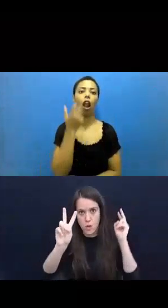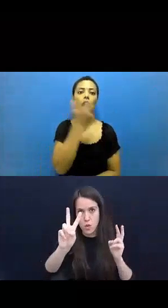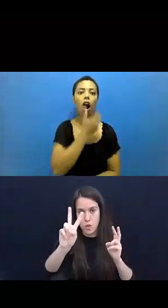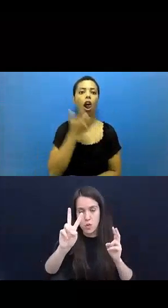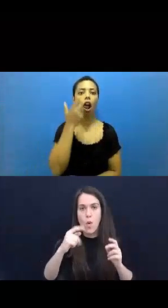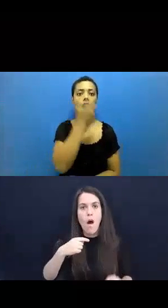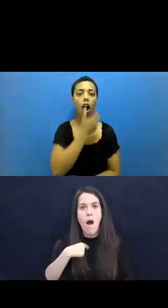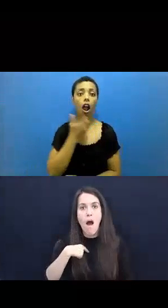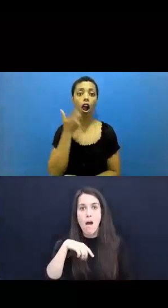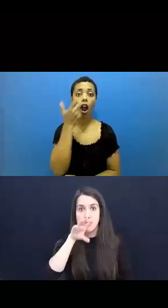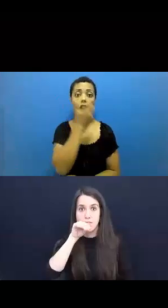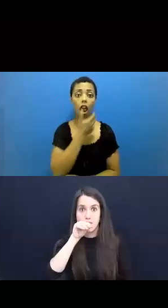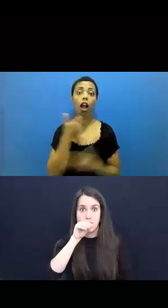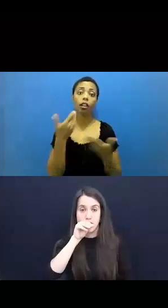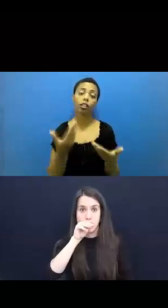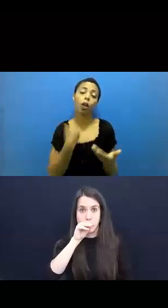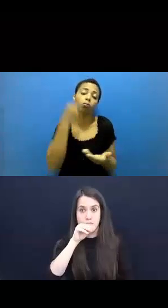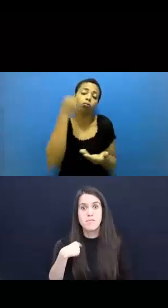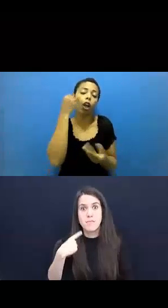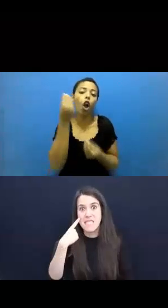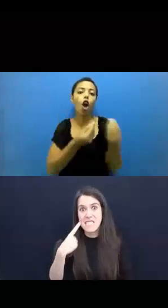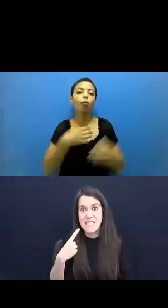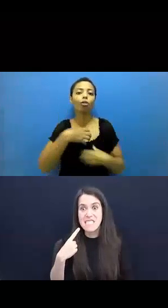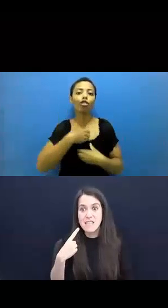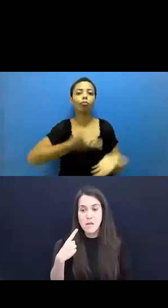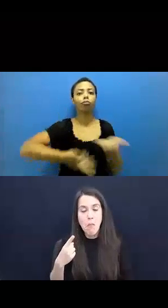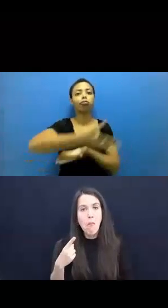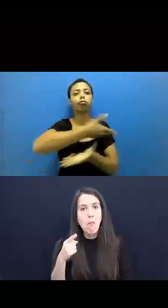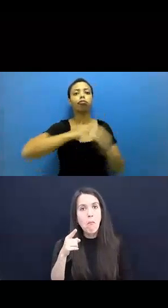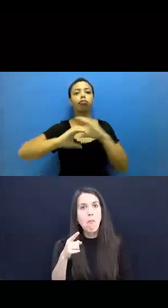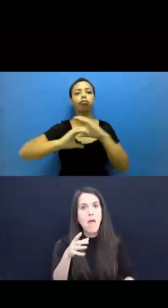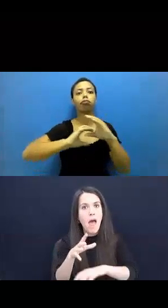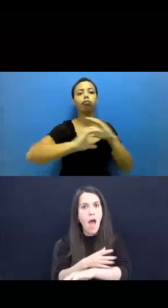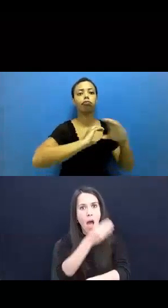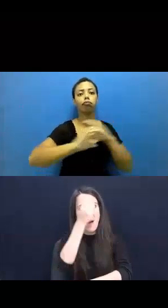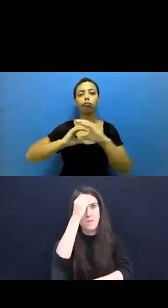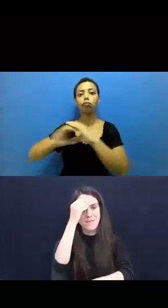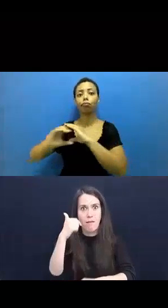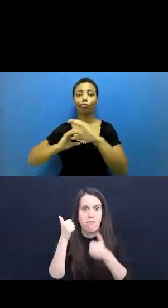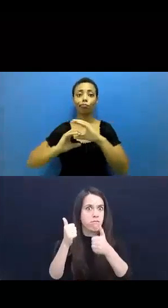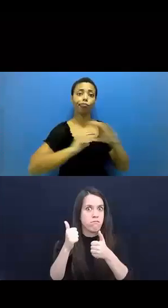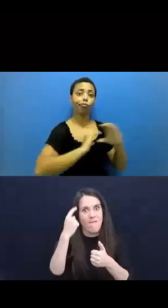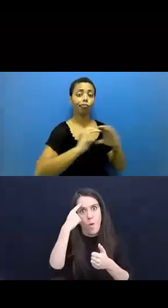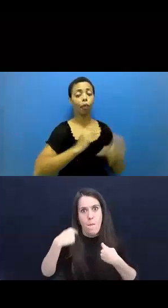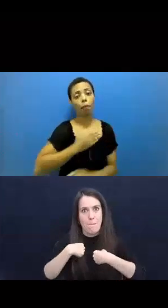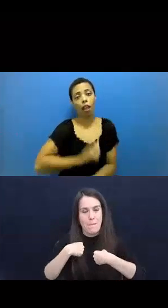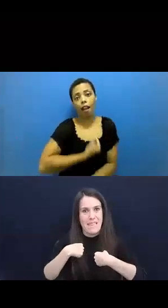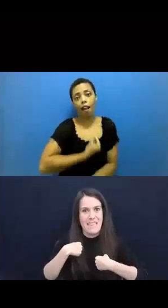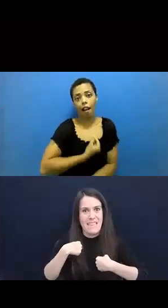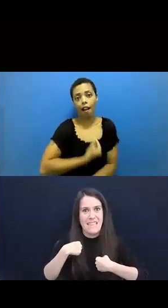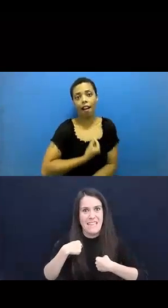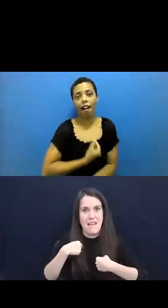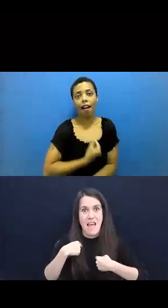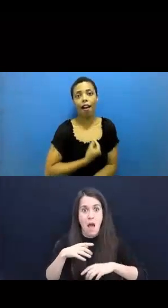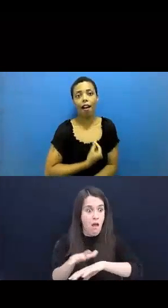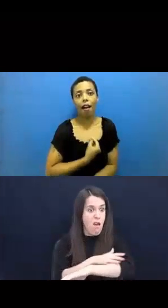social haptic communication part of the social haptic philosophy is the vital part of my life. Without it, I'm totally